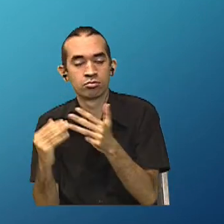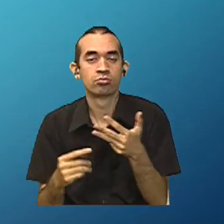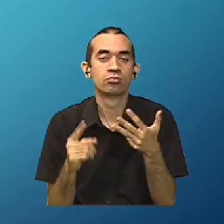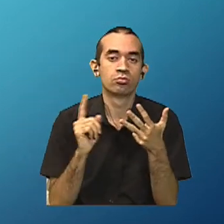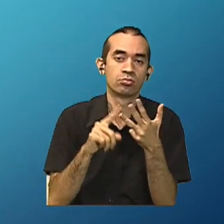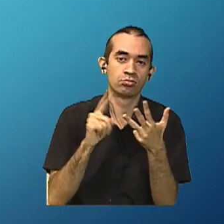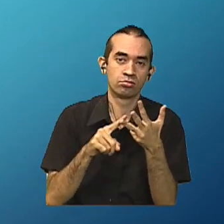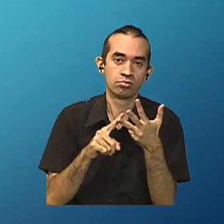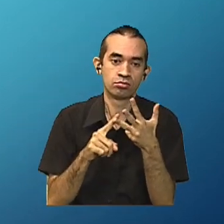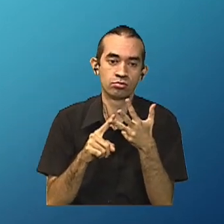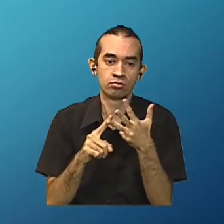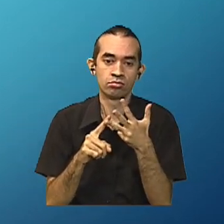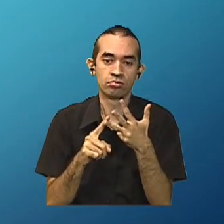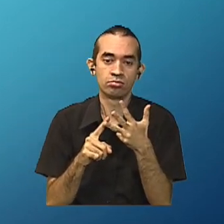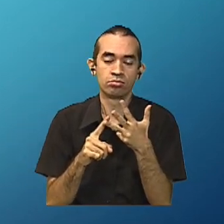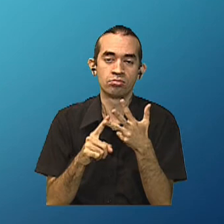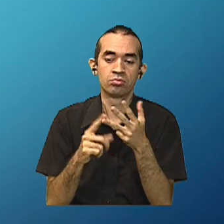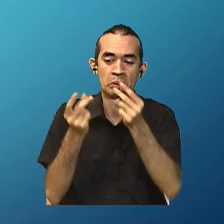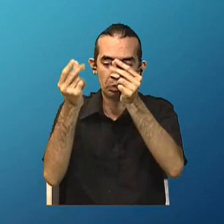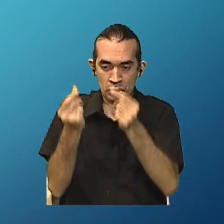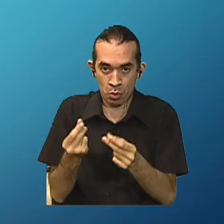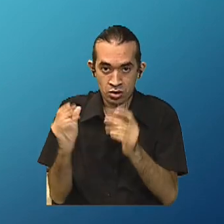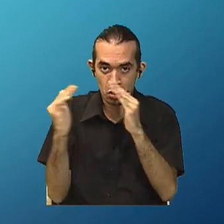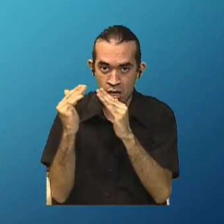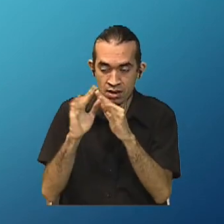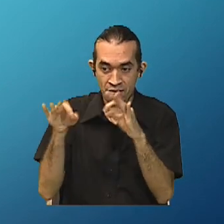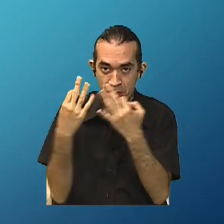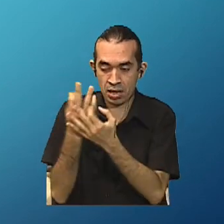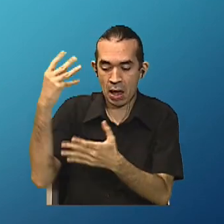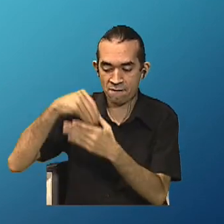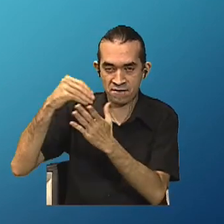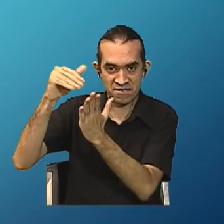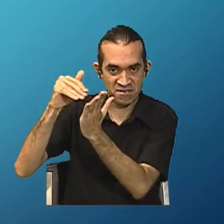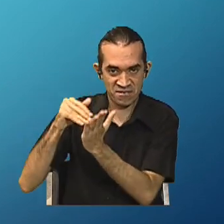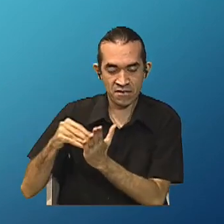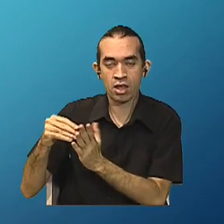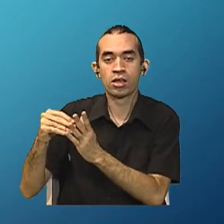keeping records of their family budget. Or number 2,